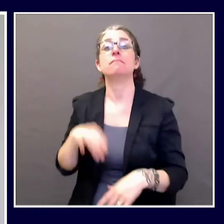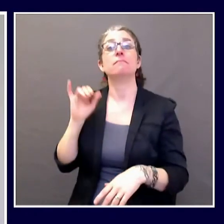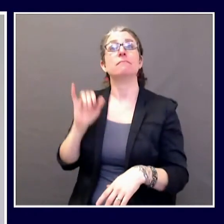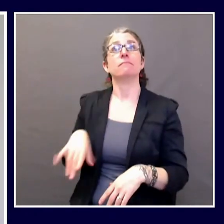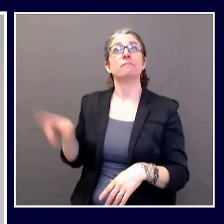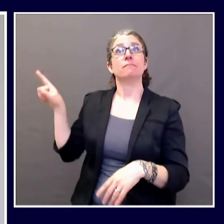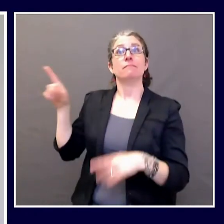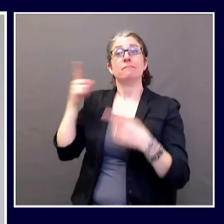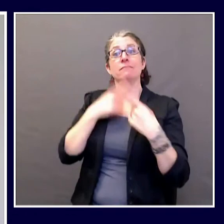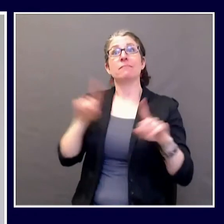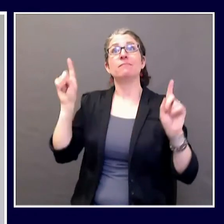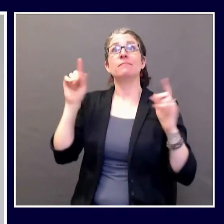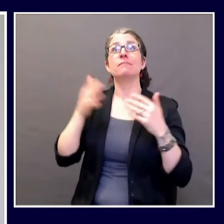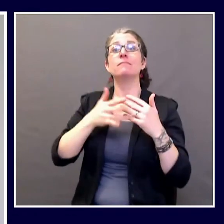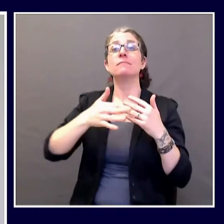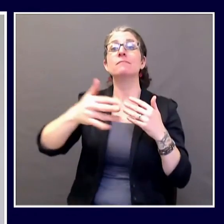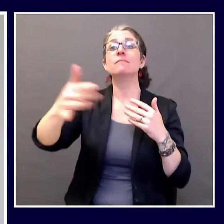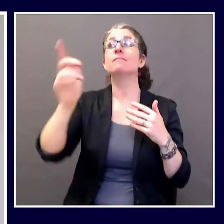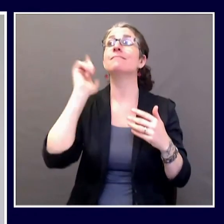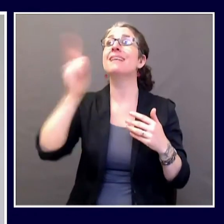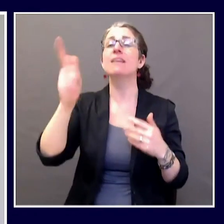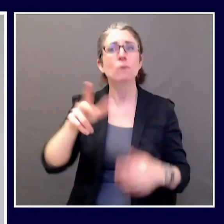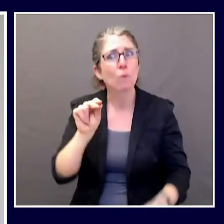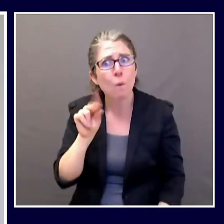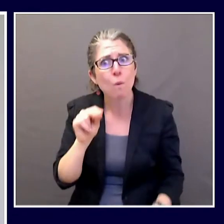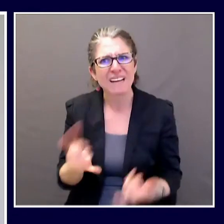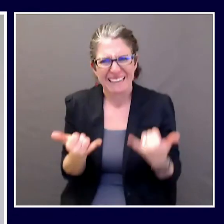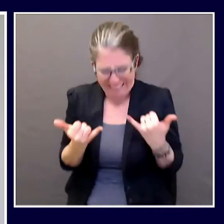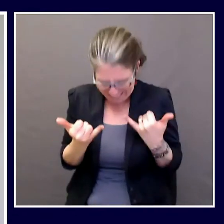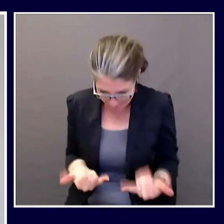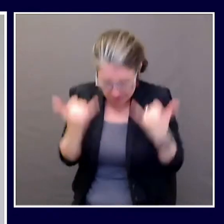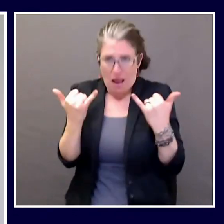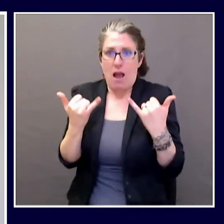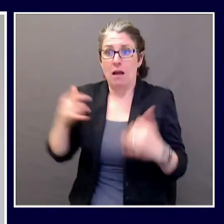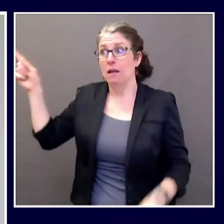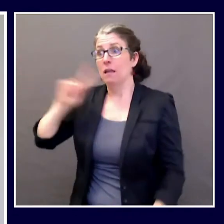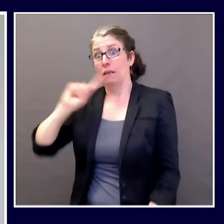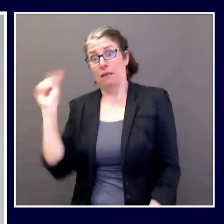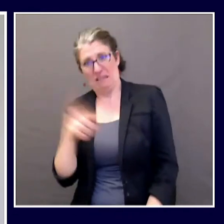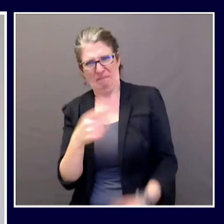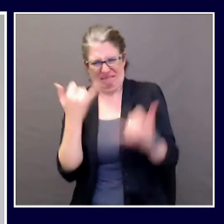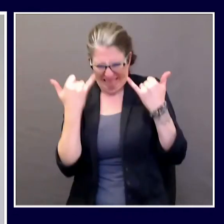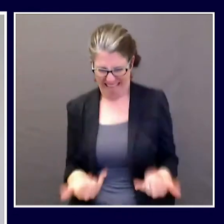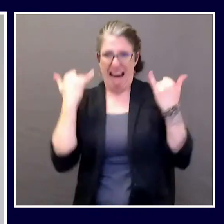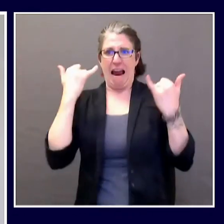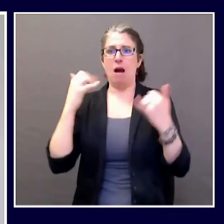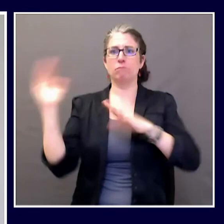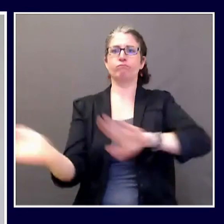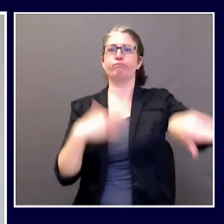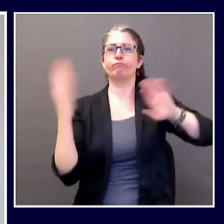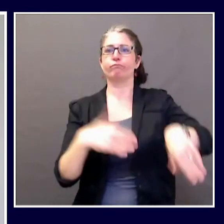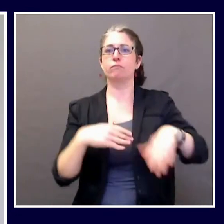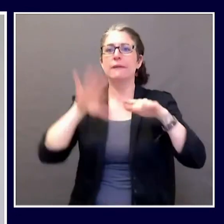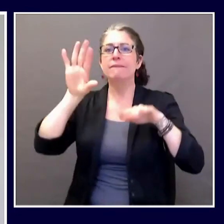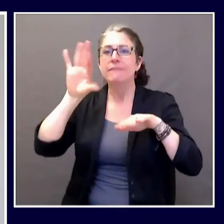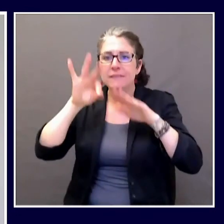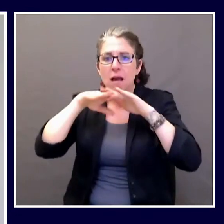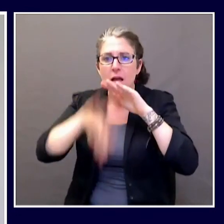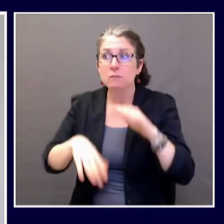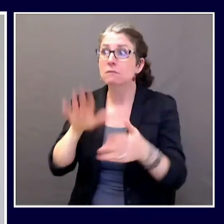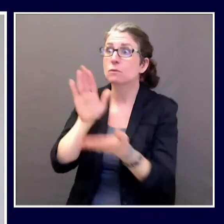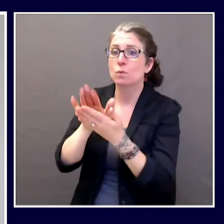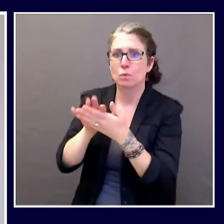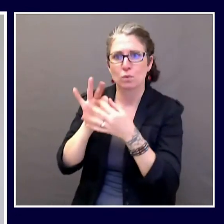also communicated the same to retail pharmacies and gone one step further. The Biden administration noted that